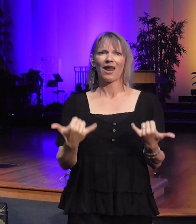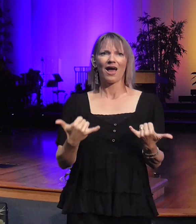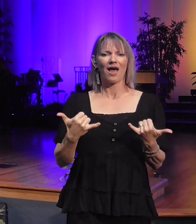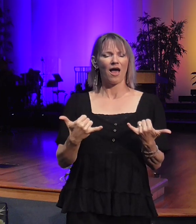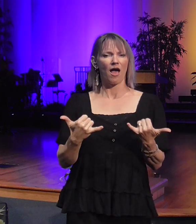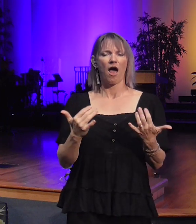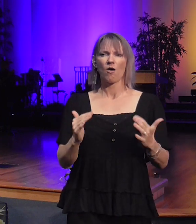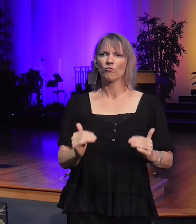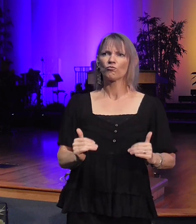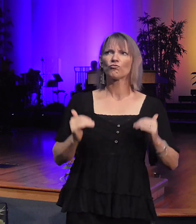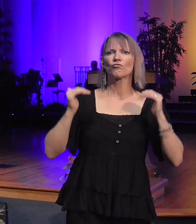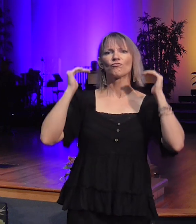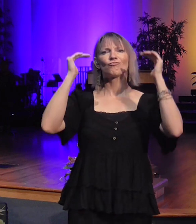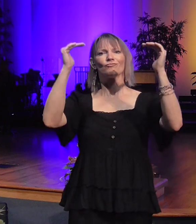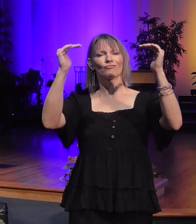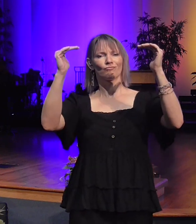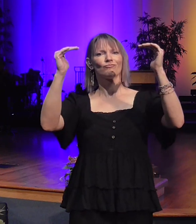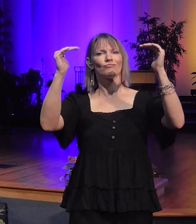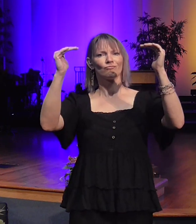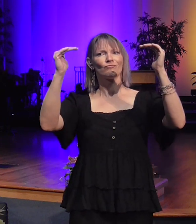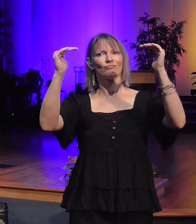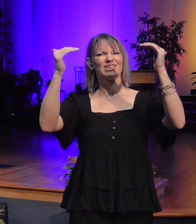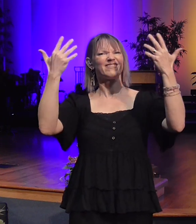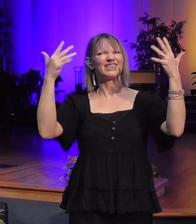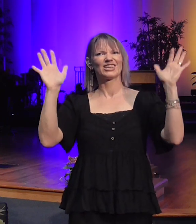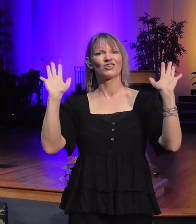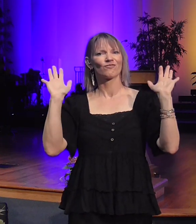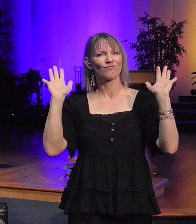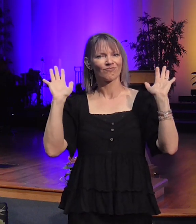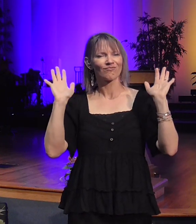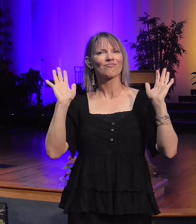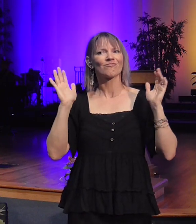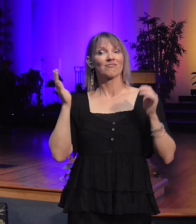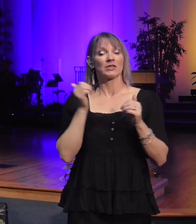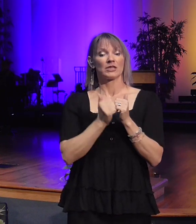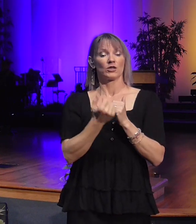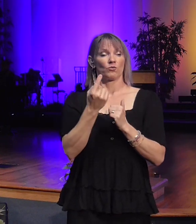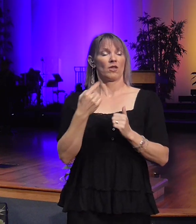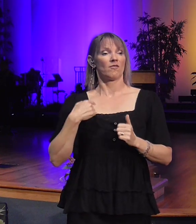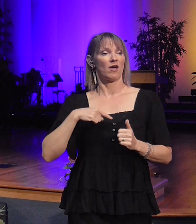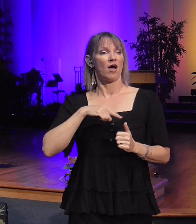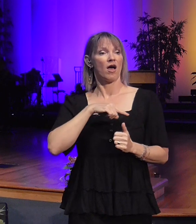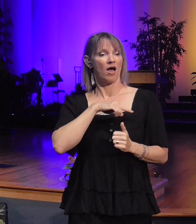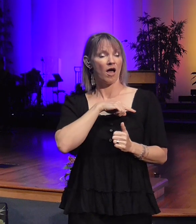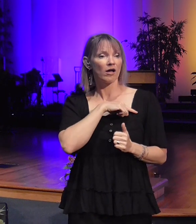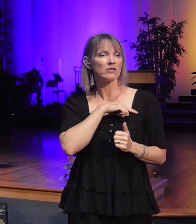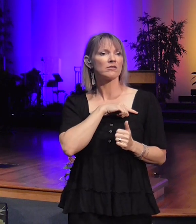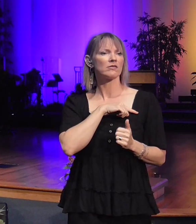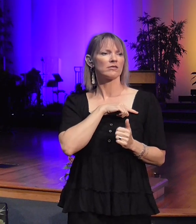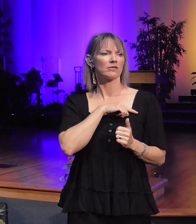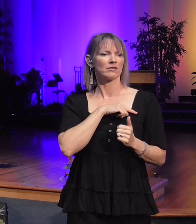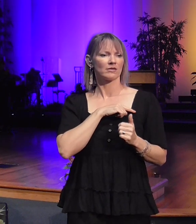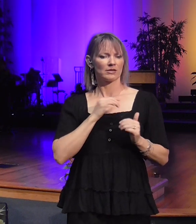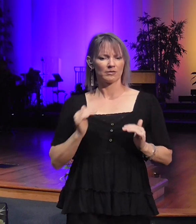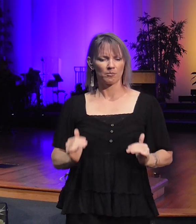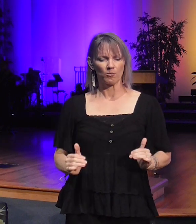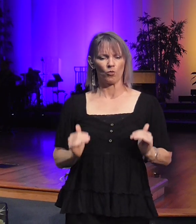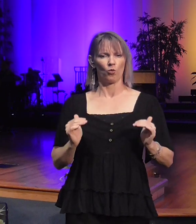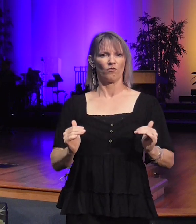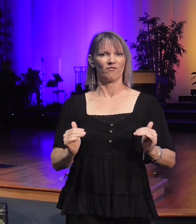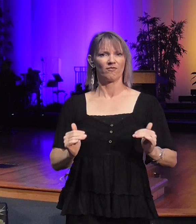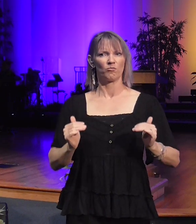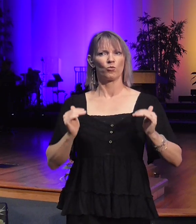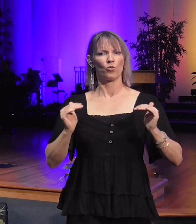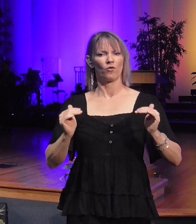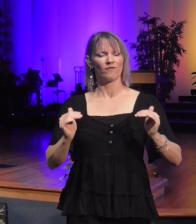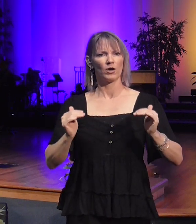greater evolution. And each one of us is moving upward in that